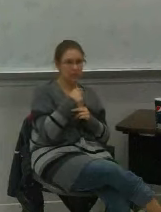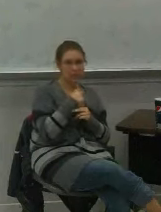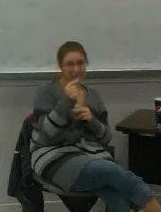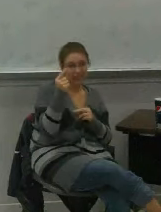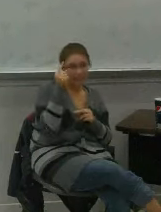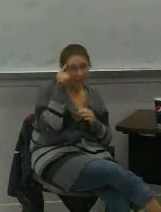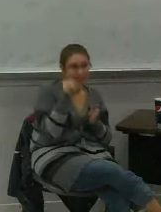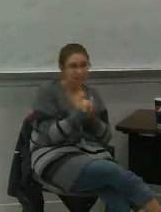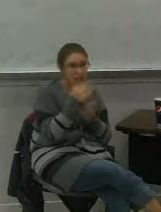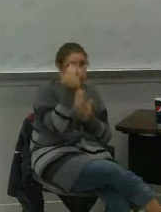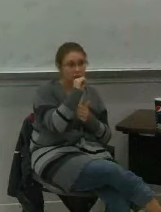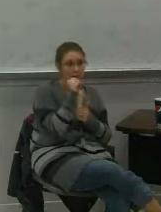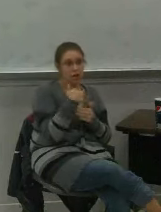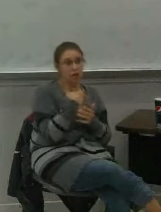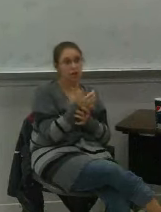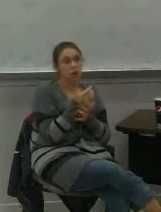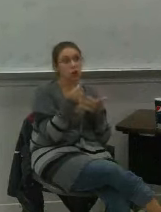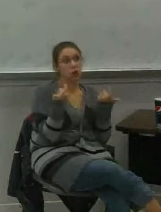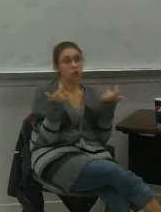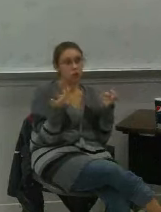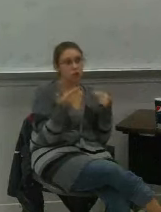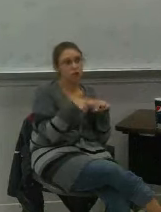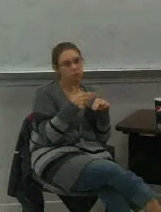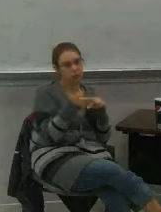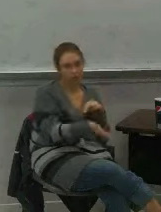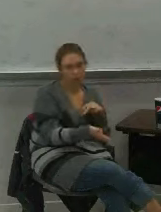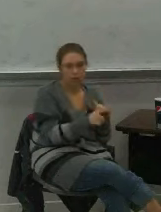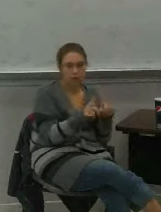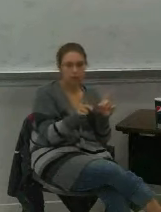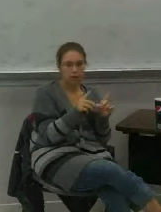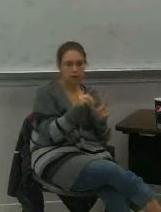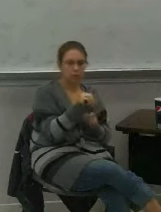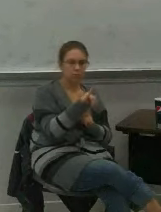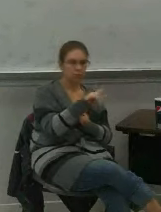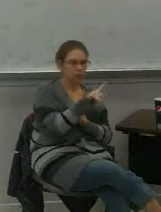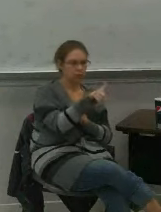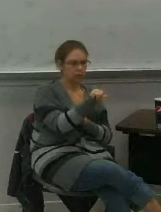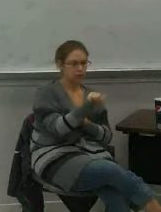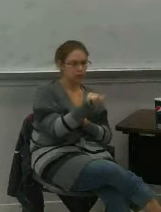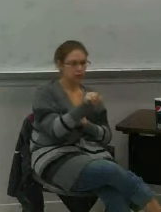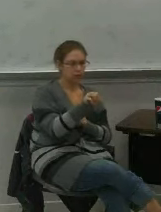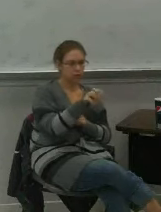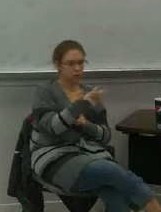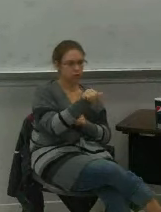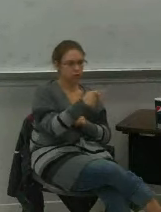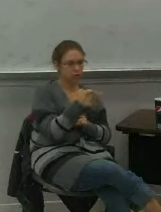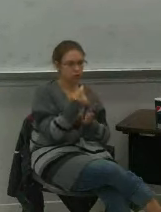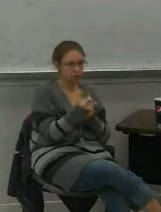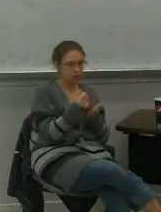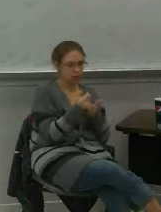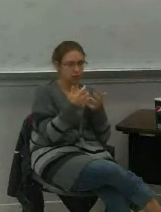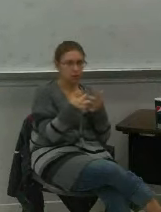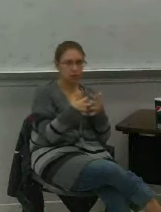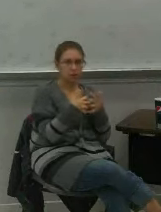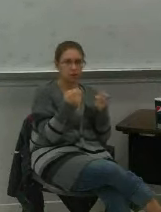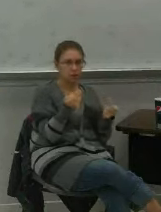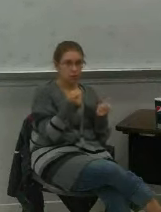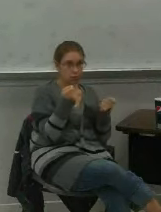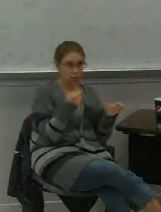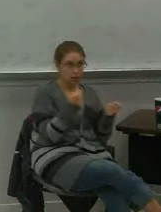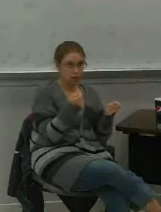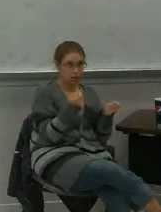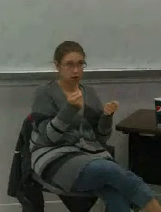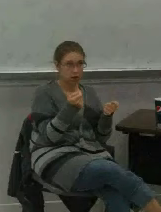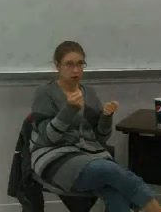that's why there hasn't been huge improvement there. But the Missoula Sewage Treatment Plant 1 and